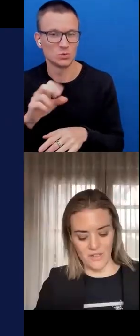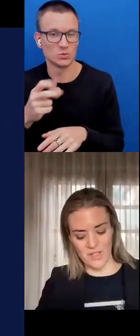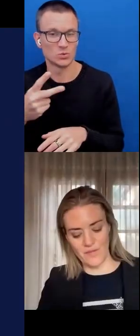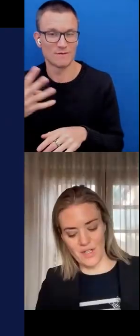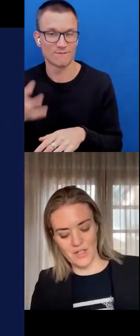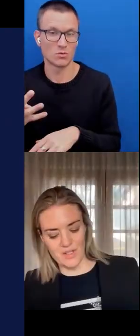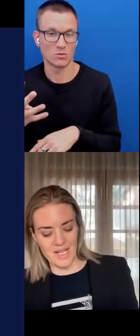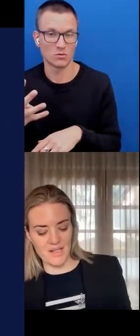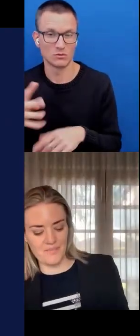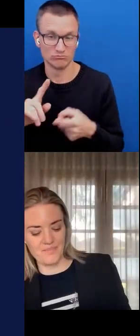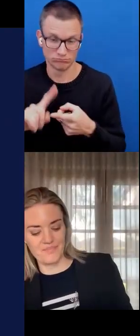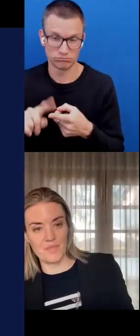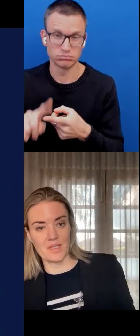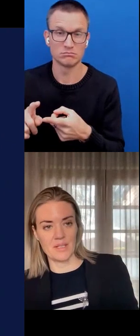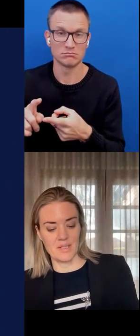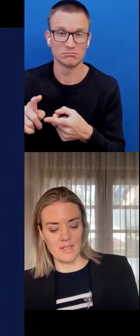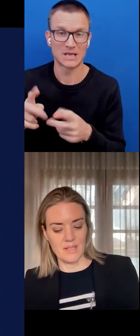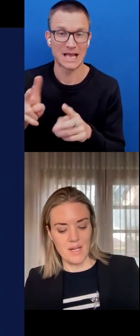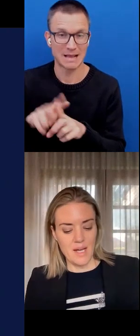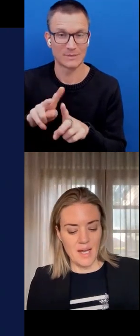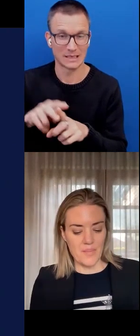Thanks, Tanya. It's Fiona again.